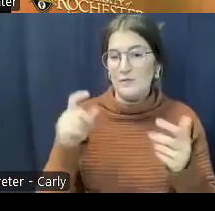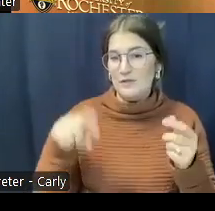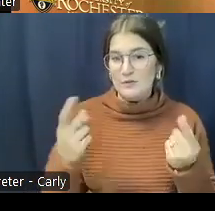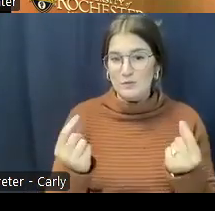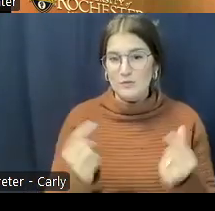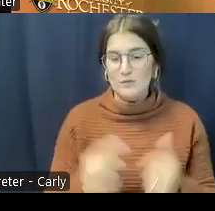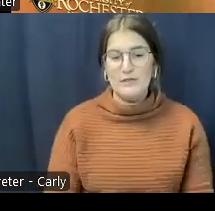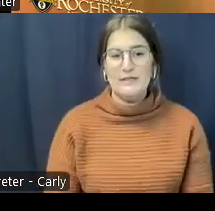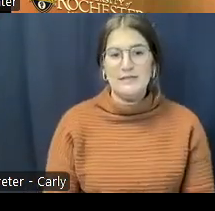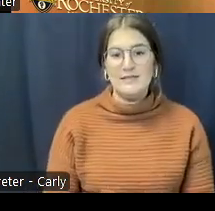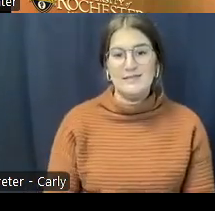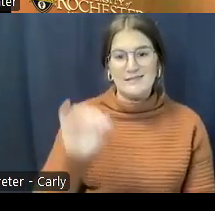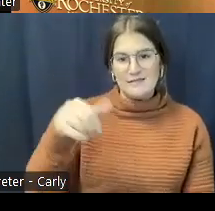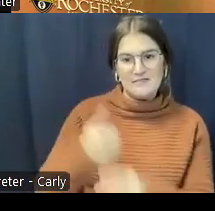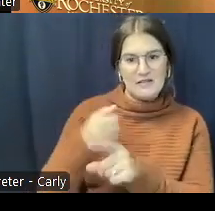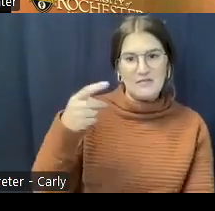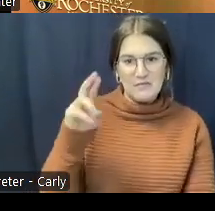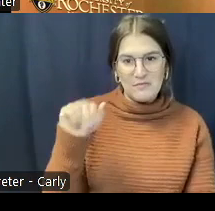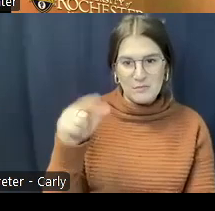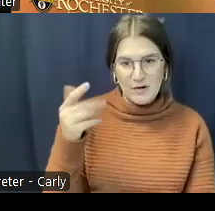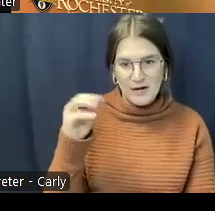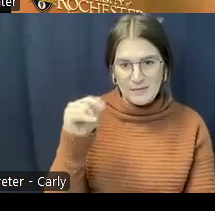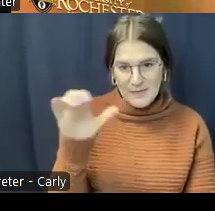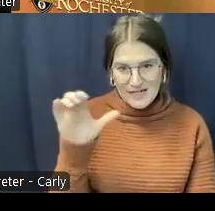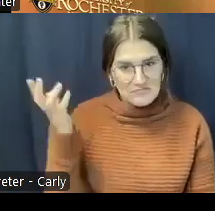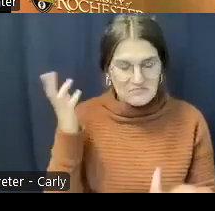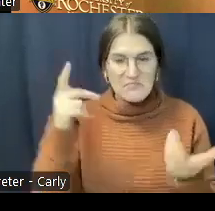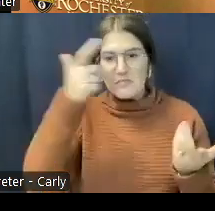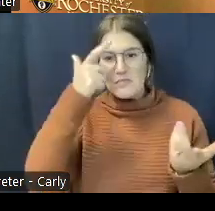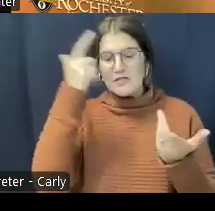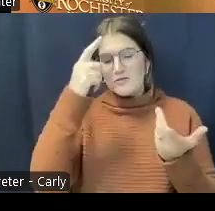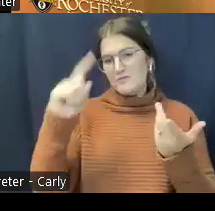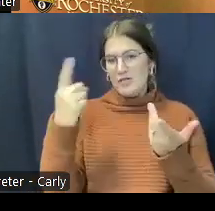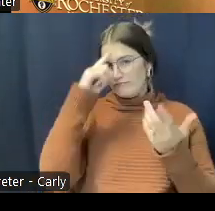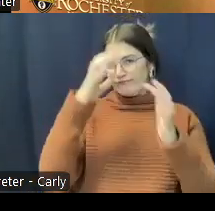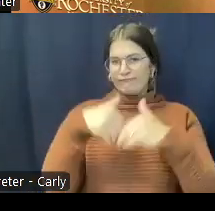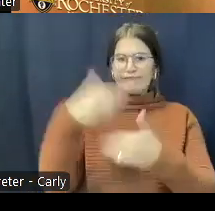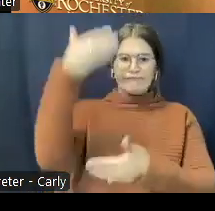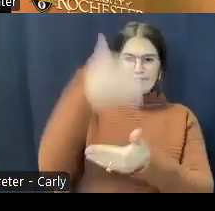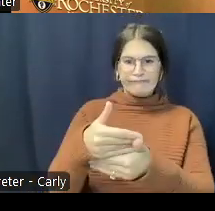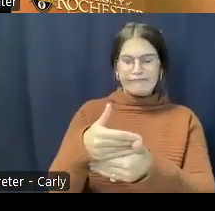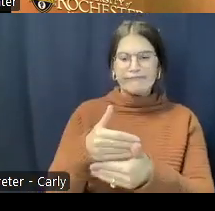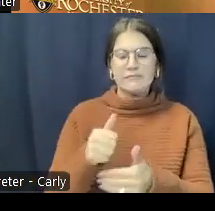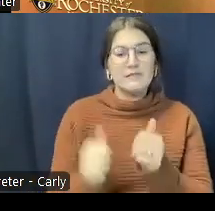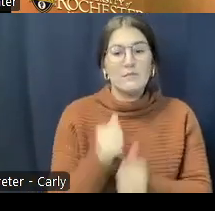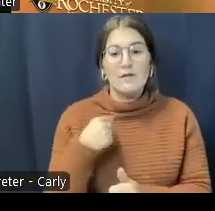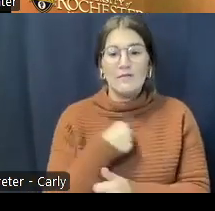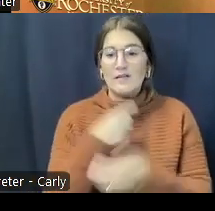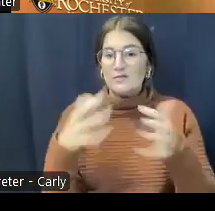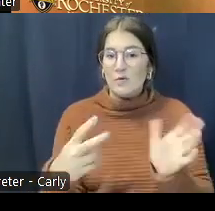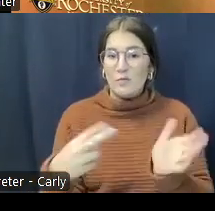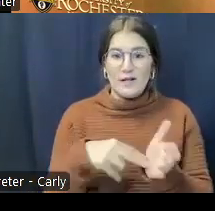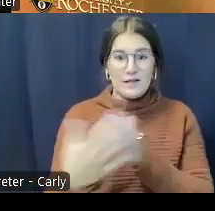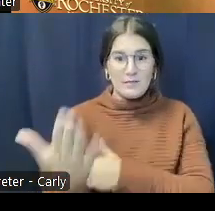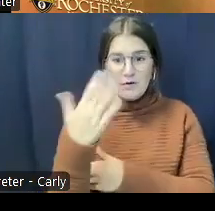So pragmatically speaking, it works to just shunt things aside. Most of us don't want to get up in the morning, but we get